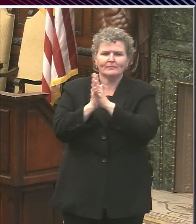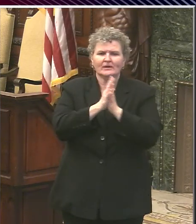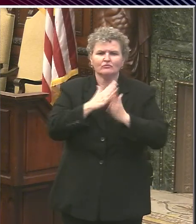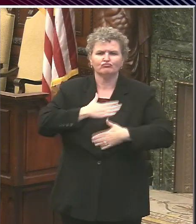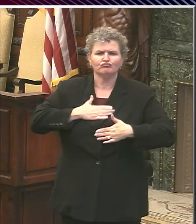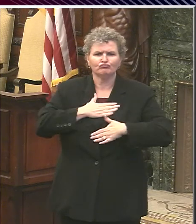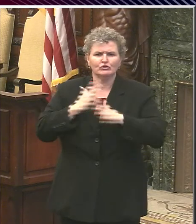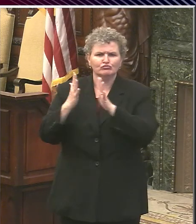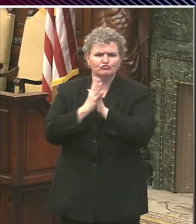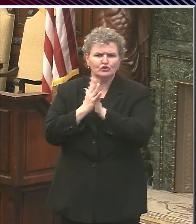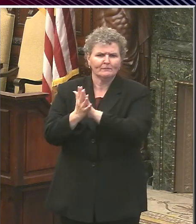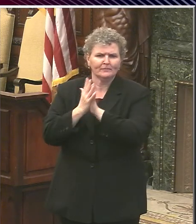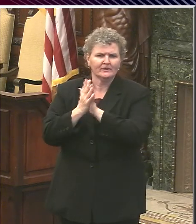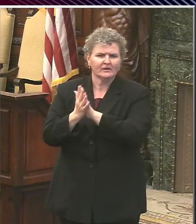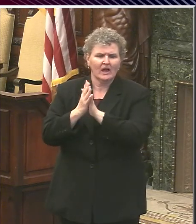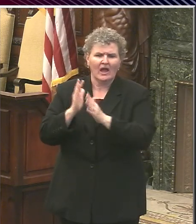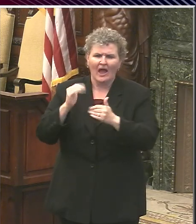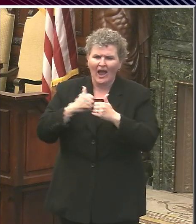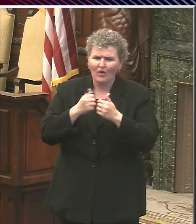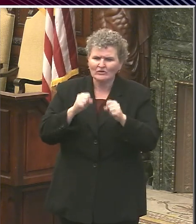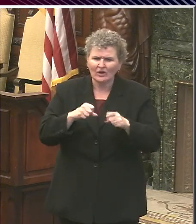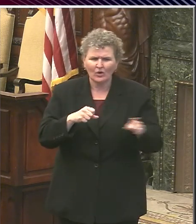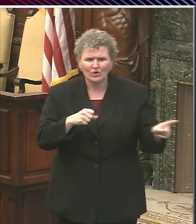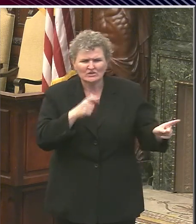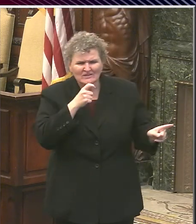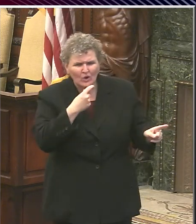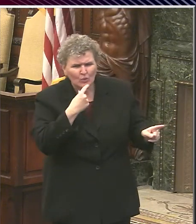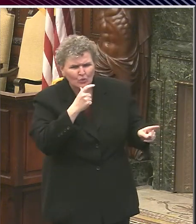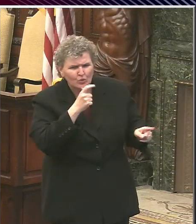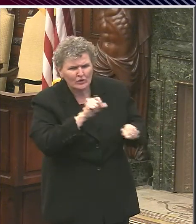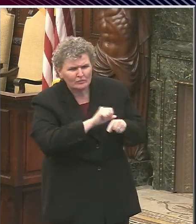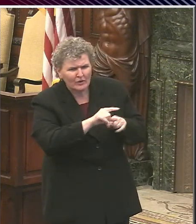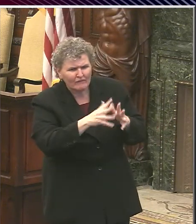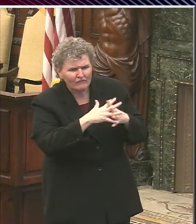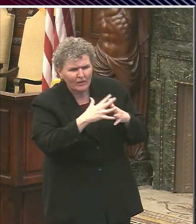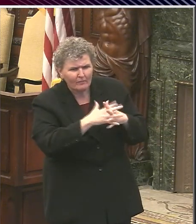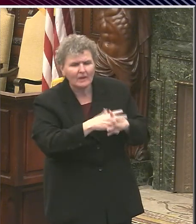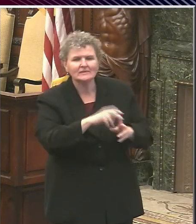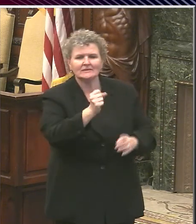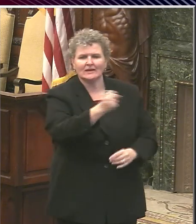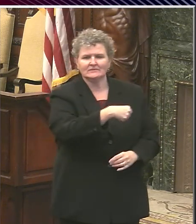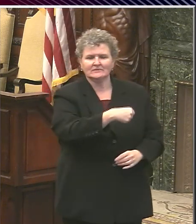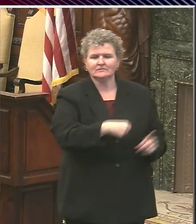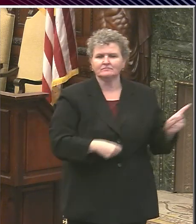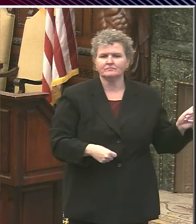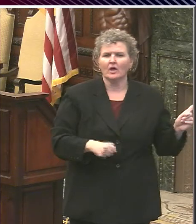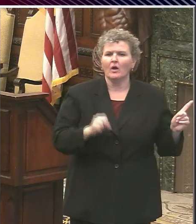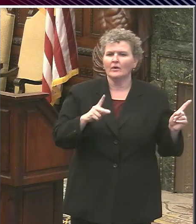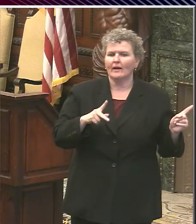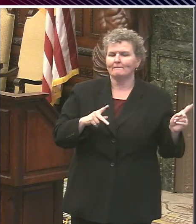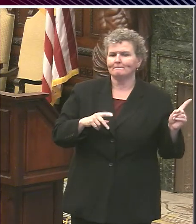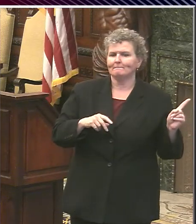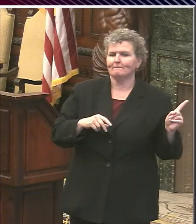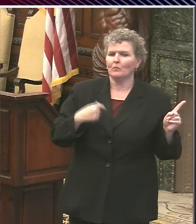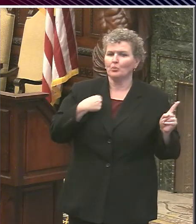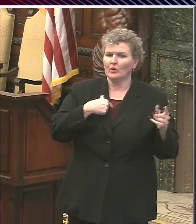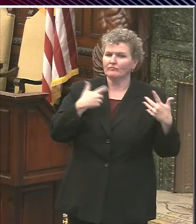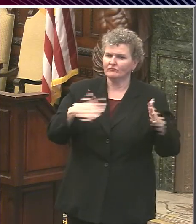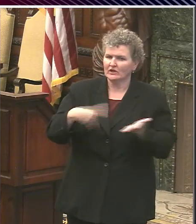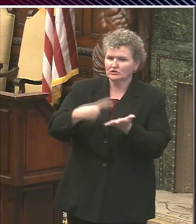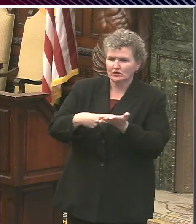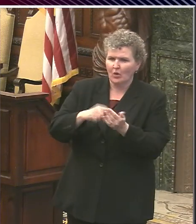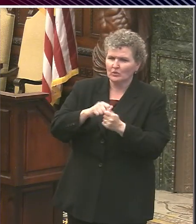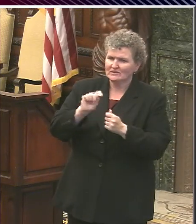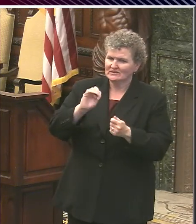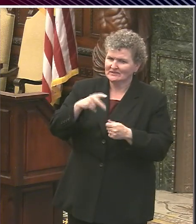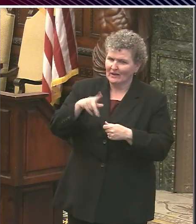season? I'm sorry, you said Temple football? Correct. Yeah, so we're talking to Temple individually